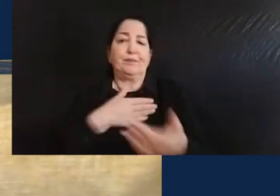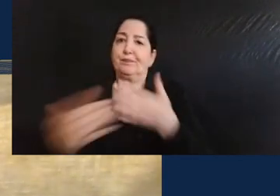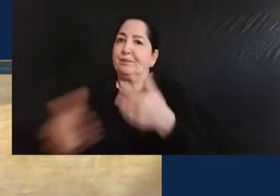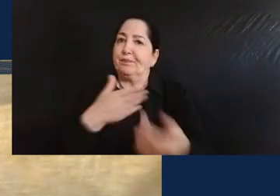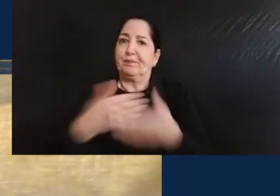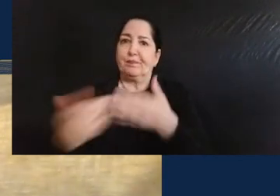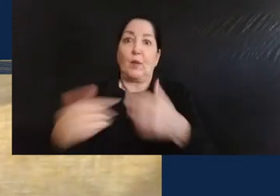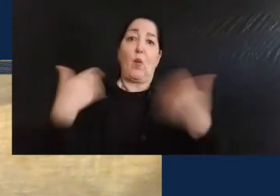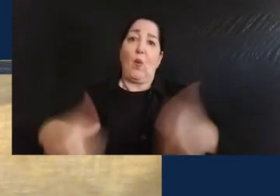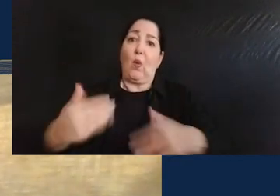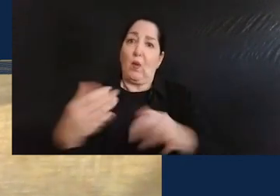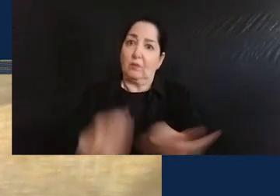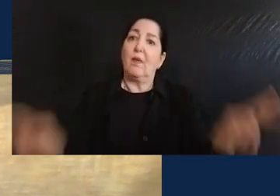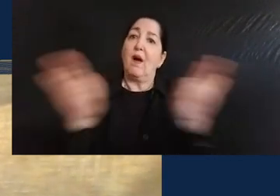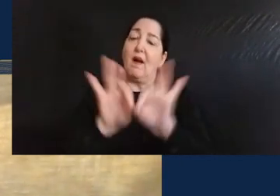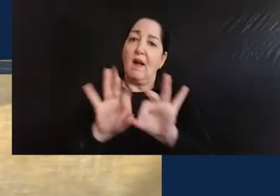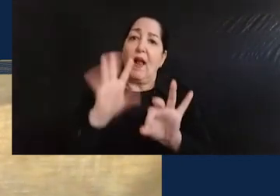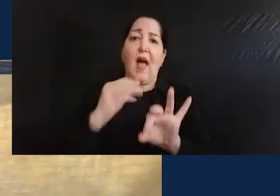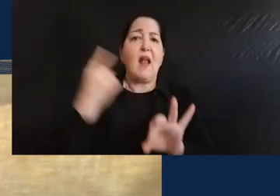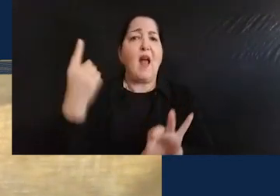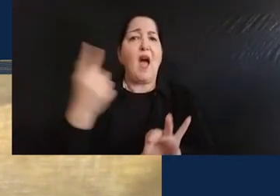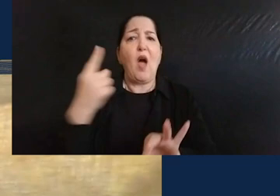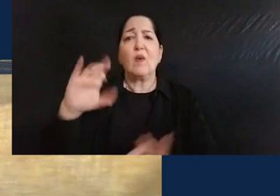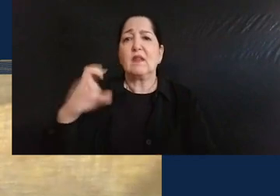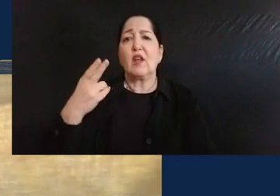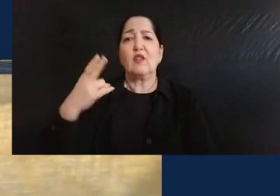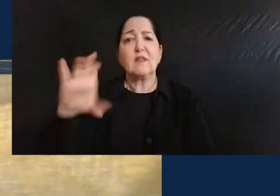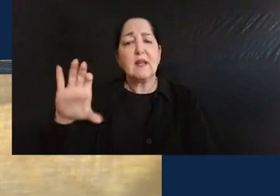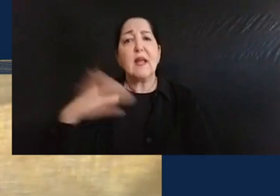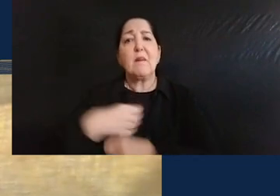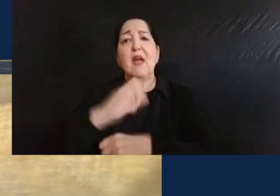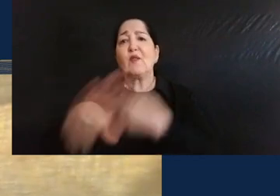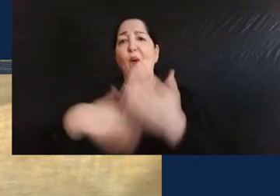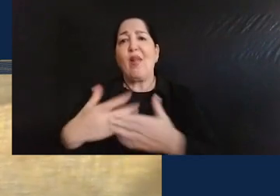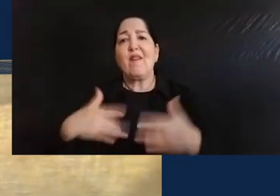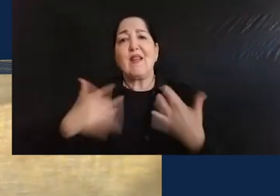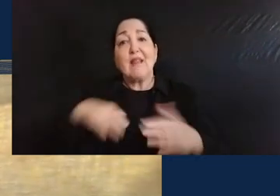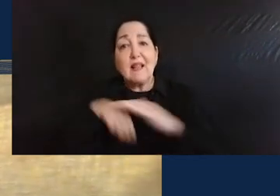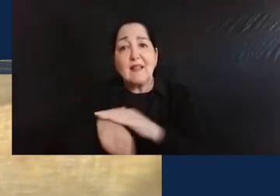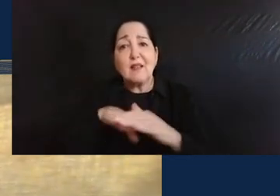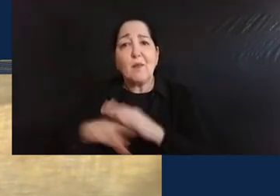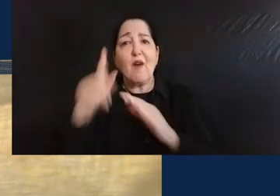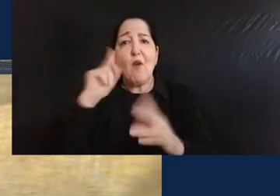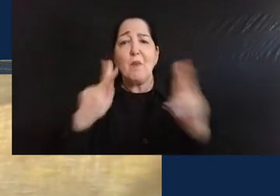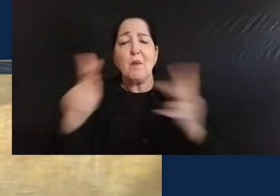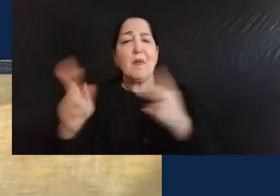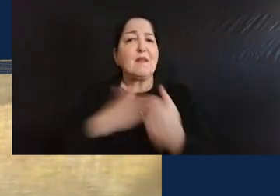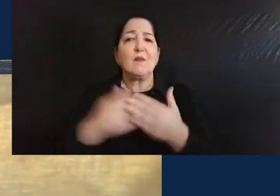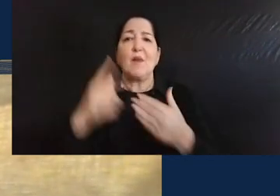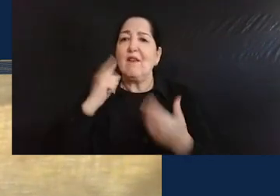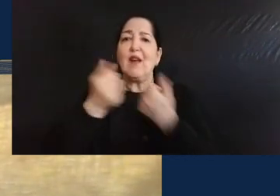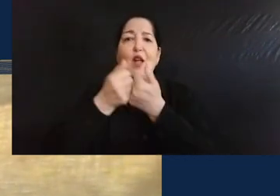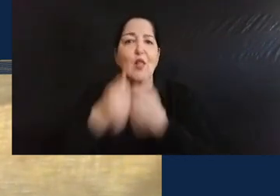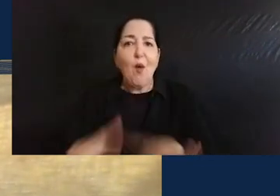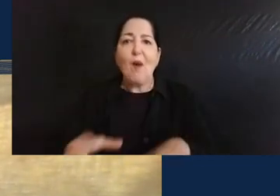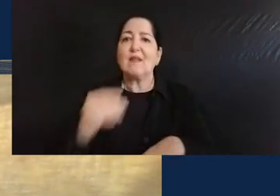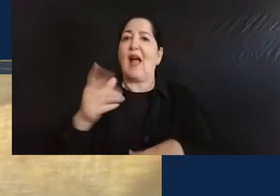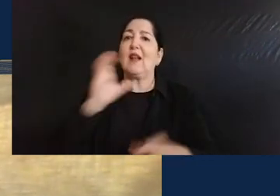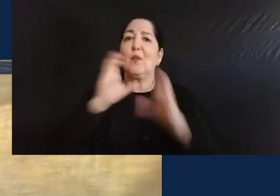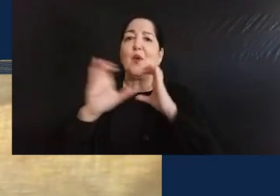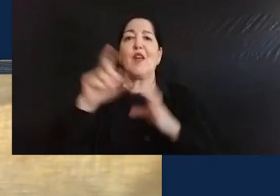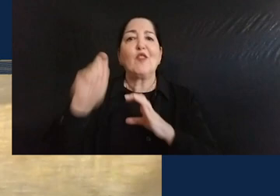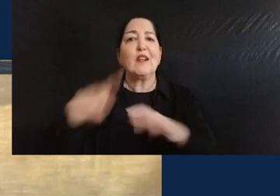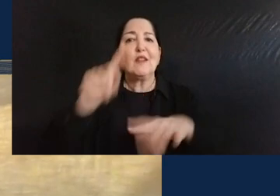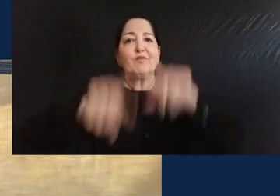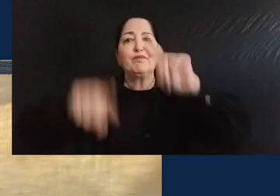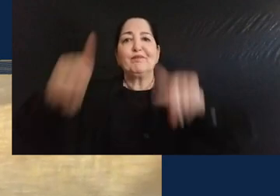huge. And as always, CHC makes all of its events accessible to people with all degrees of hearing loss